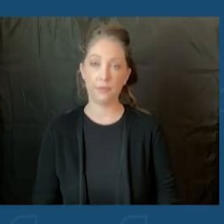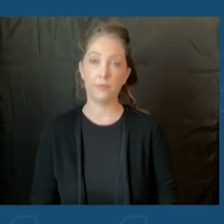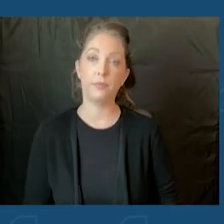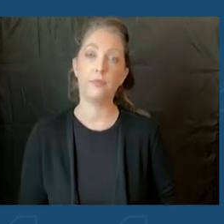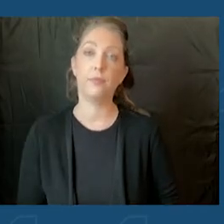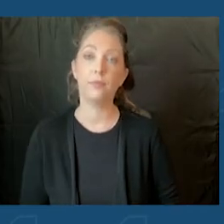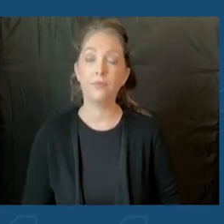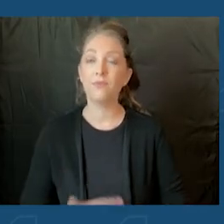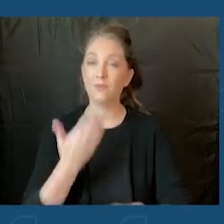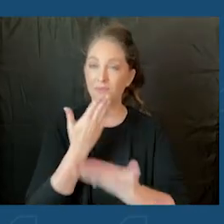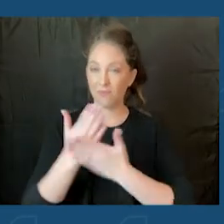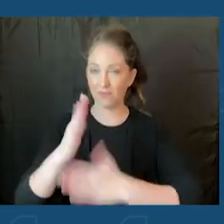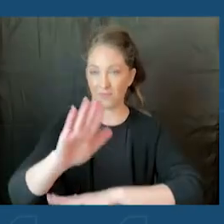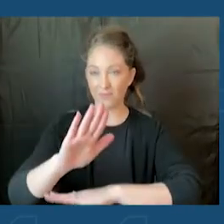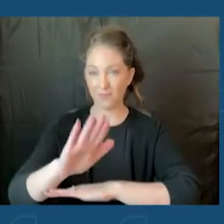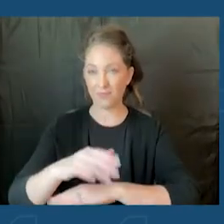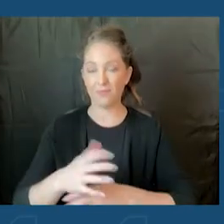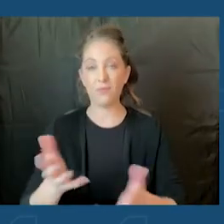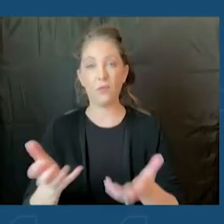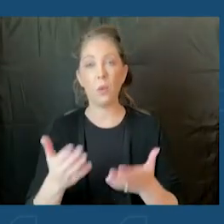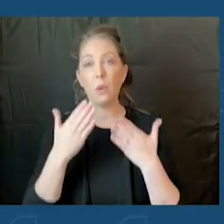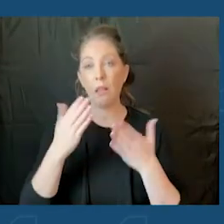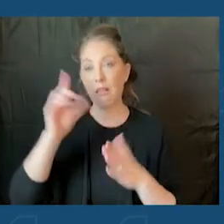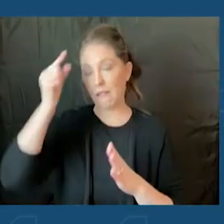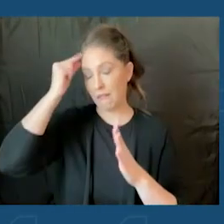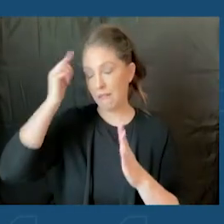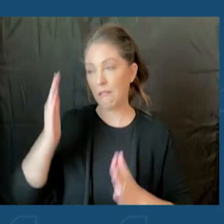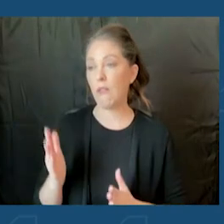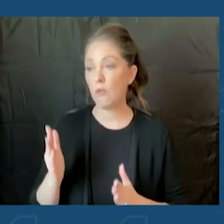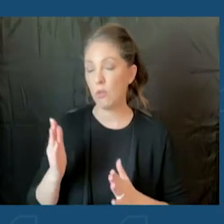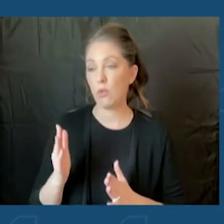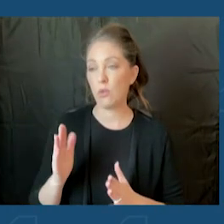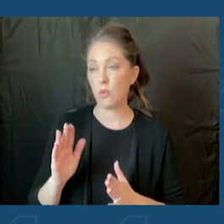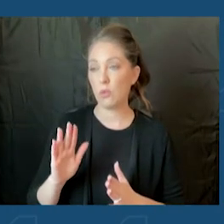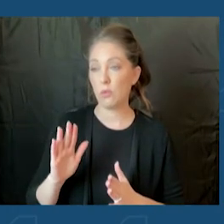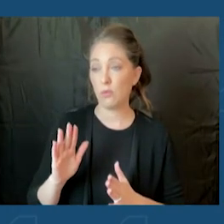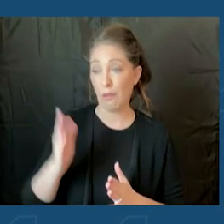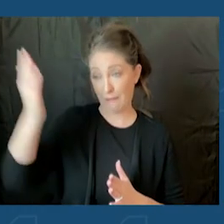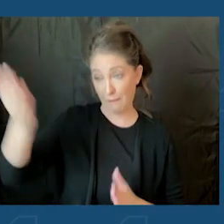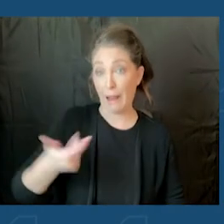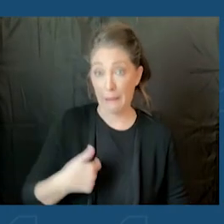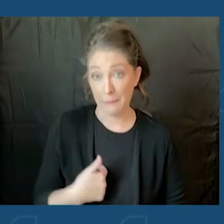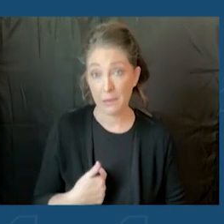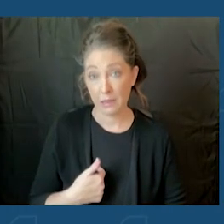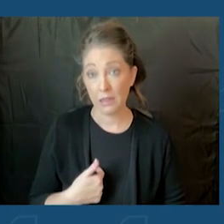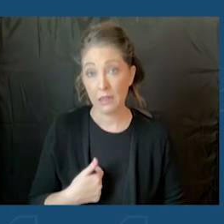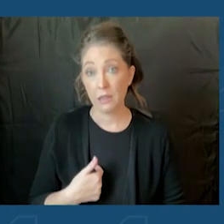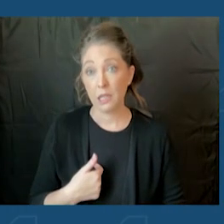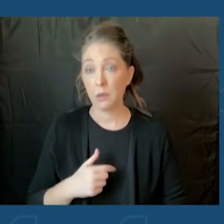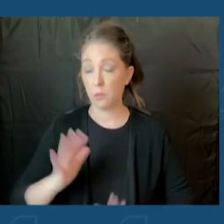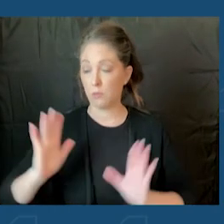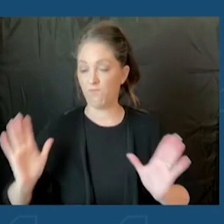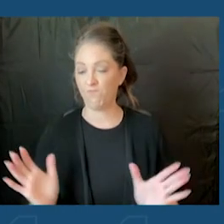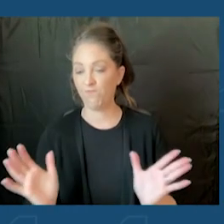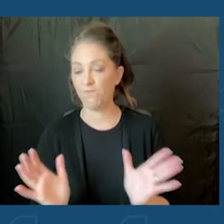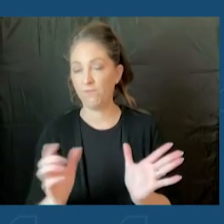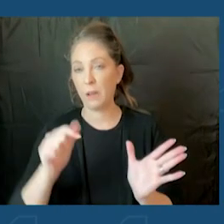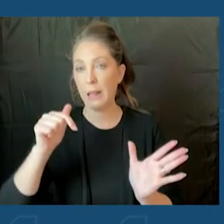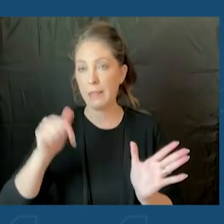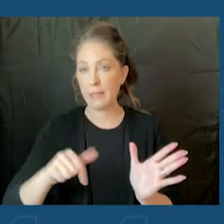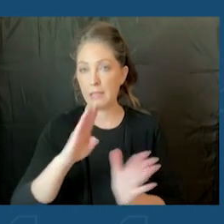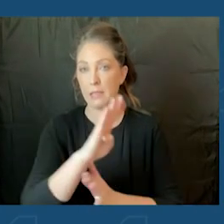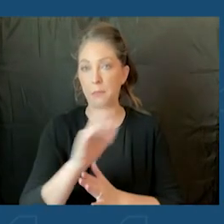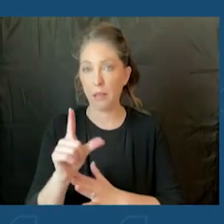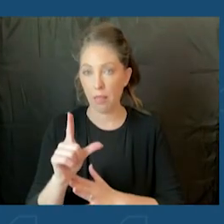Good afternoon, and I would like to thank Governor Hochul not only for having me here, but pushing this initiative is